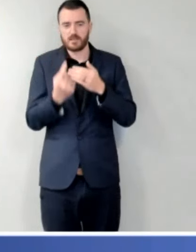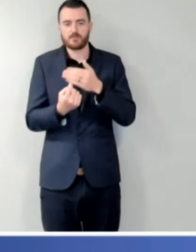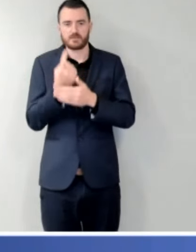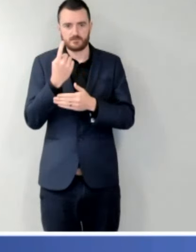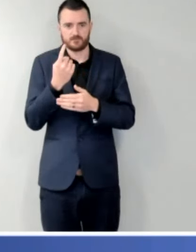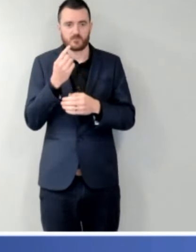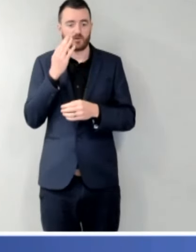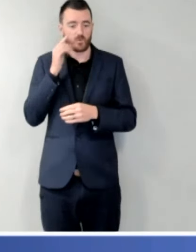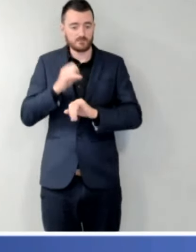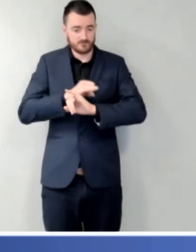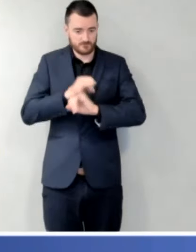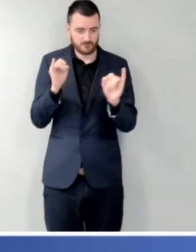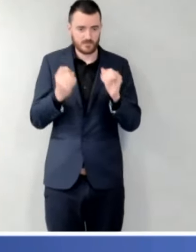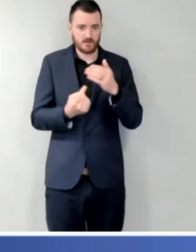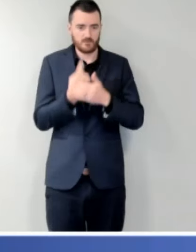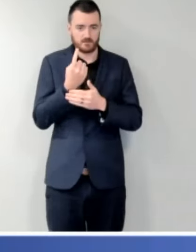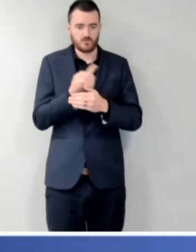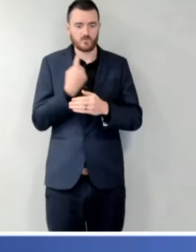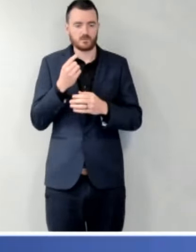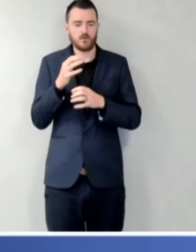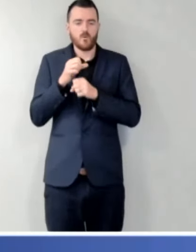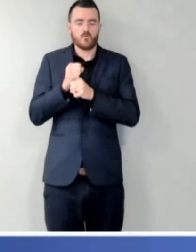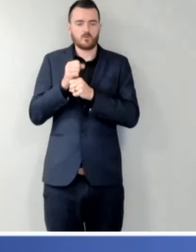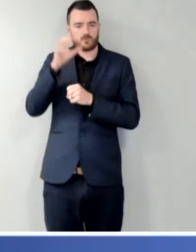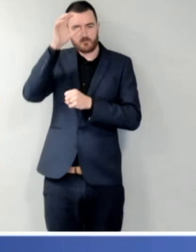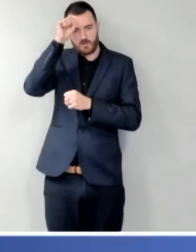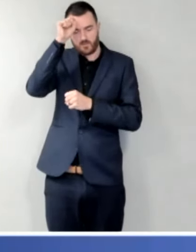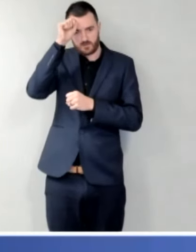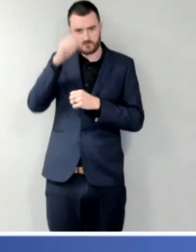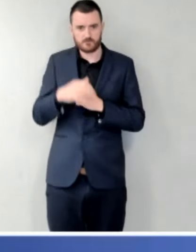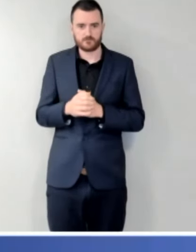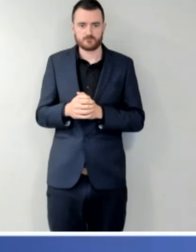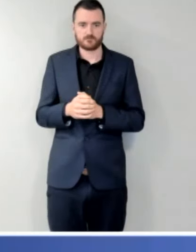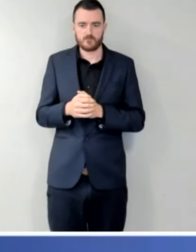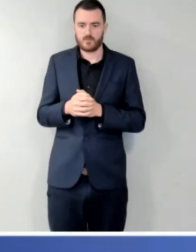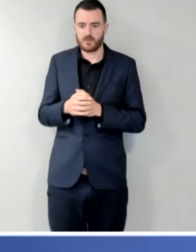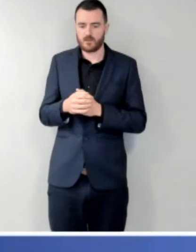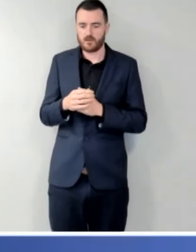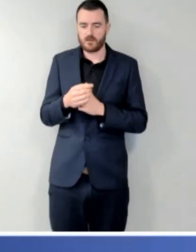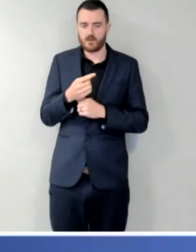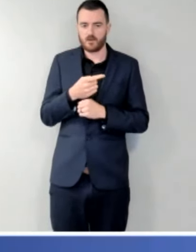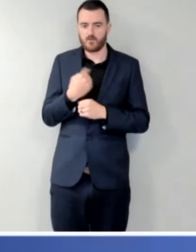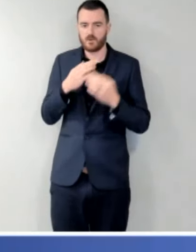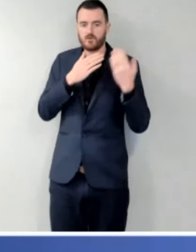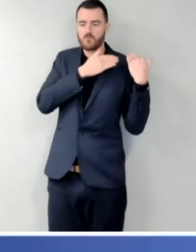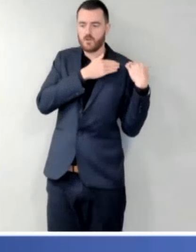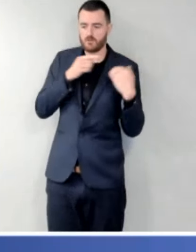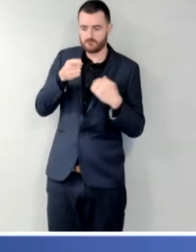to sustain us and turn to those whose job it is to pursue